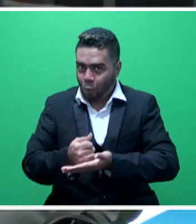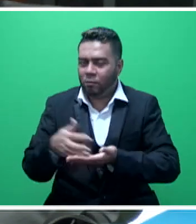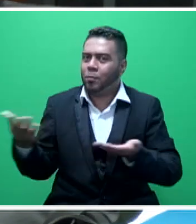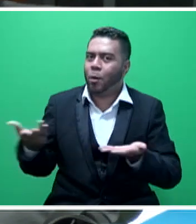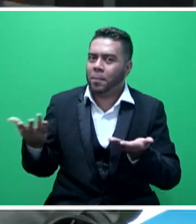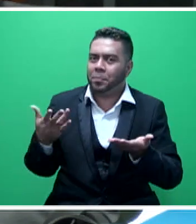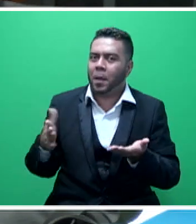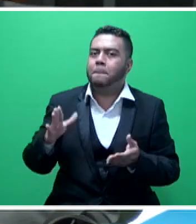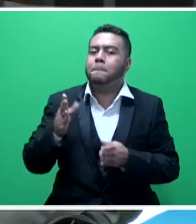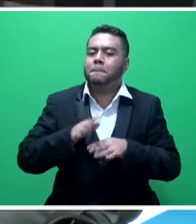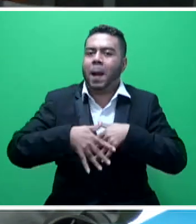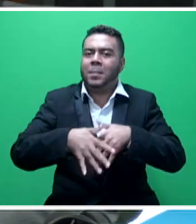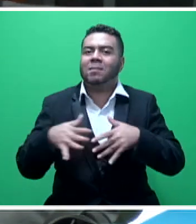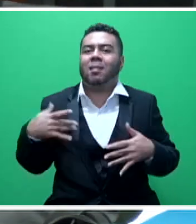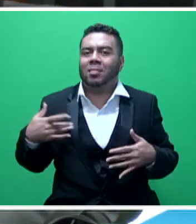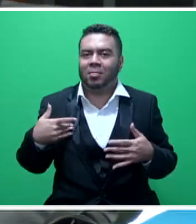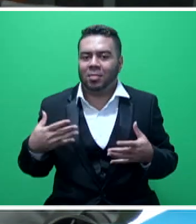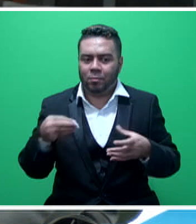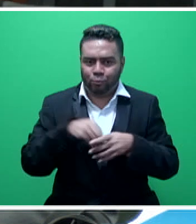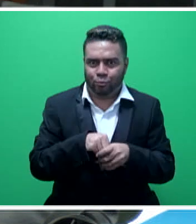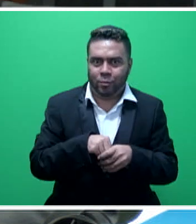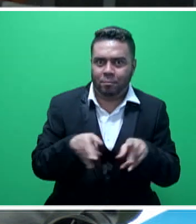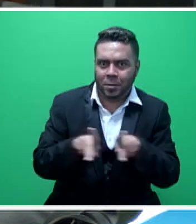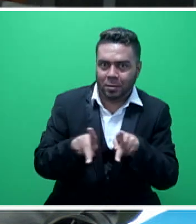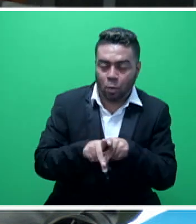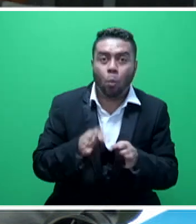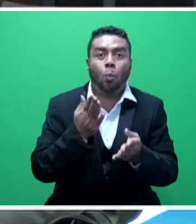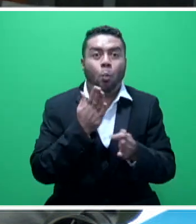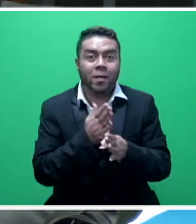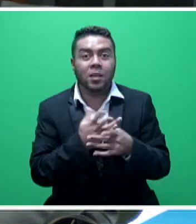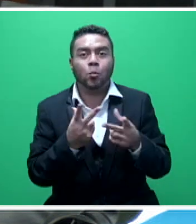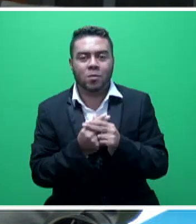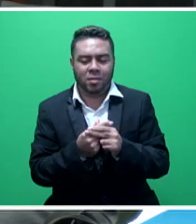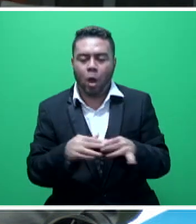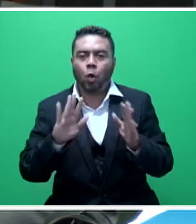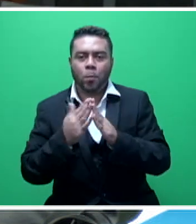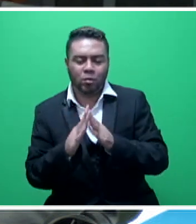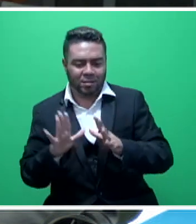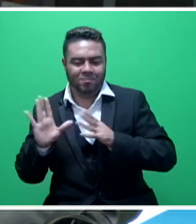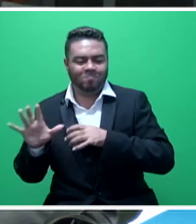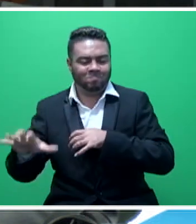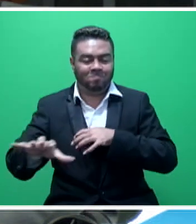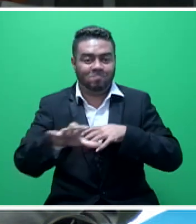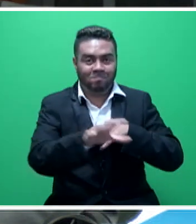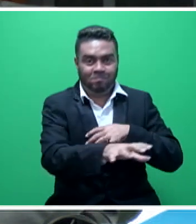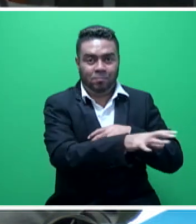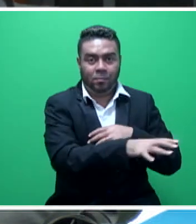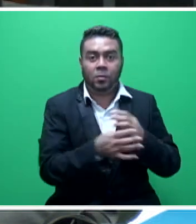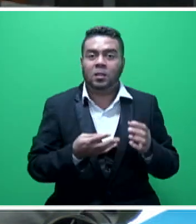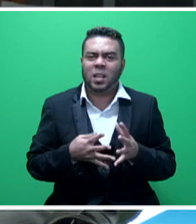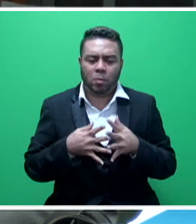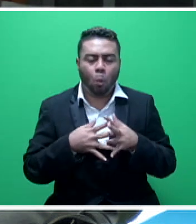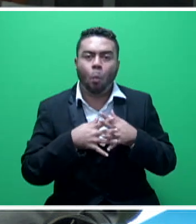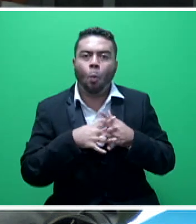public health component. We are working with community stakeholders in terms of the WASH